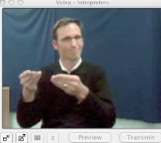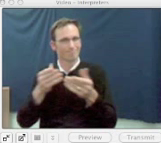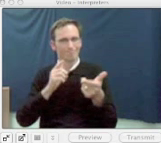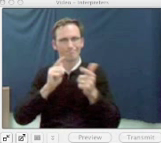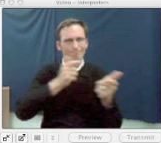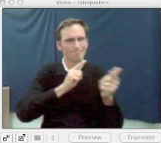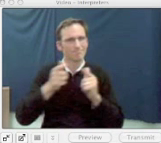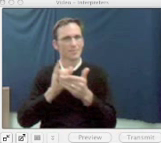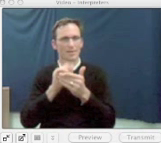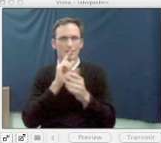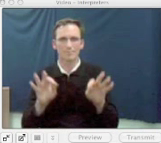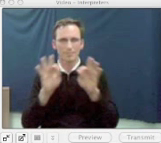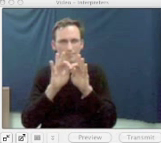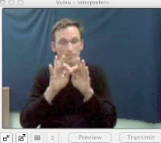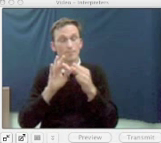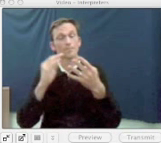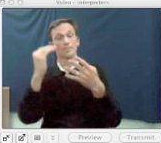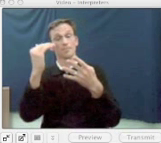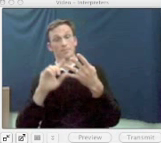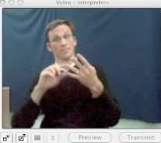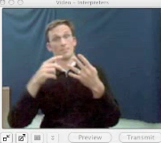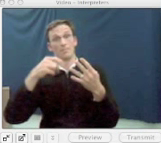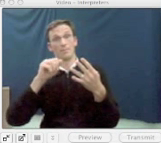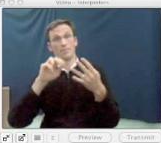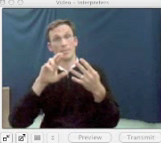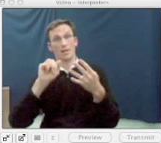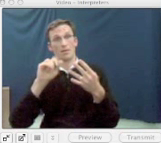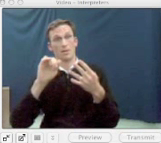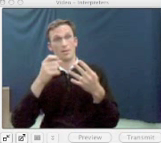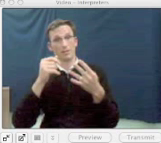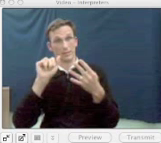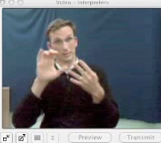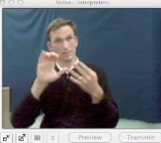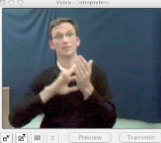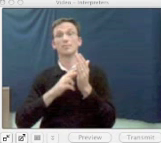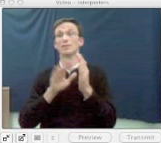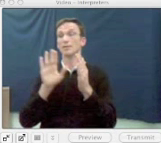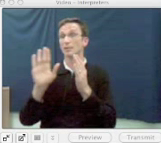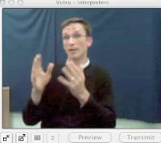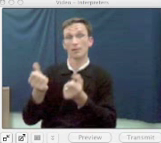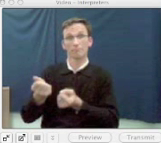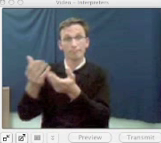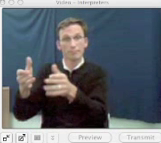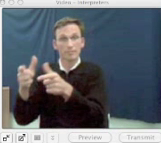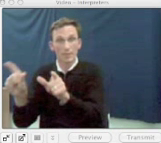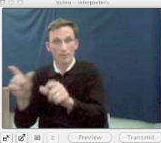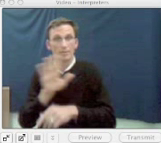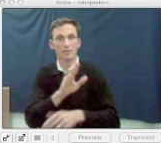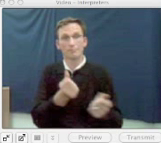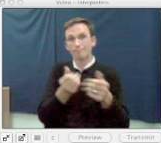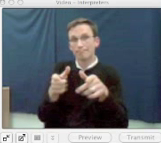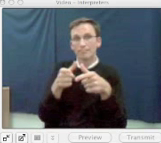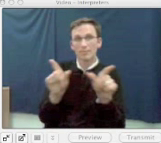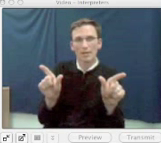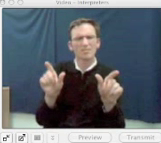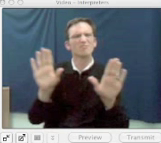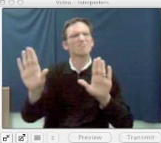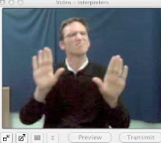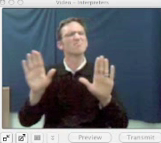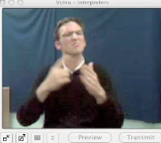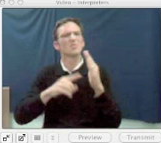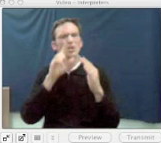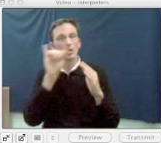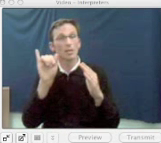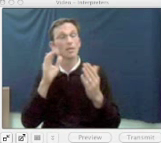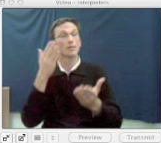The paralinguistic demand, that which is specific to the expressive qualities of the consumers. Examples might be